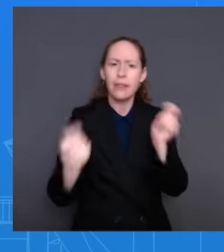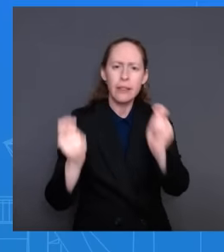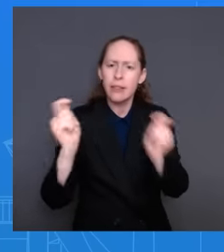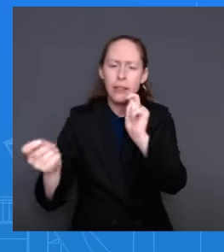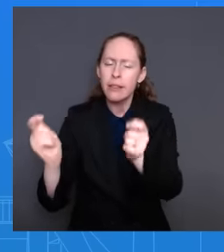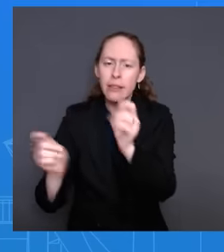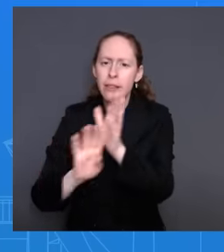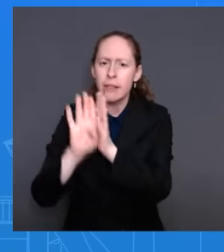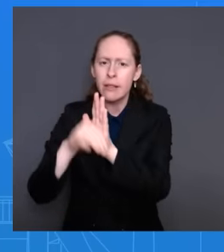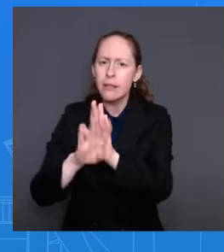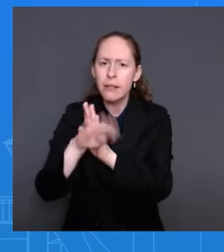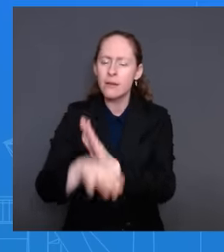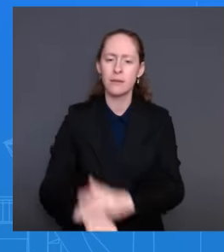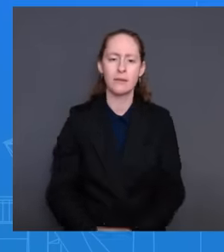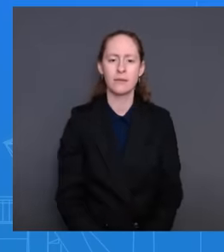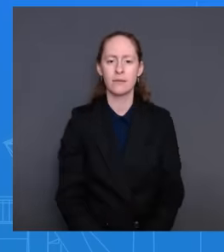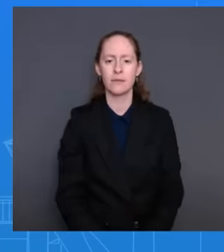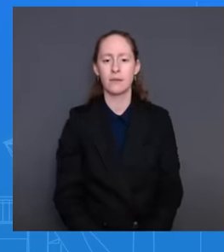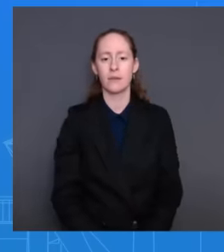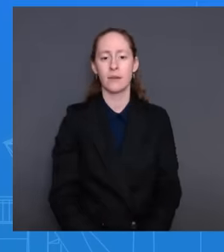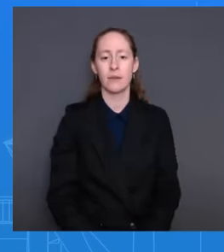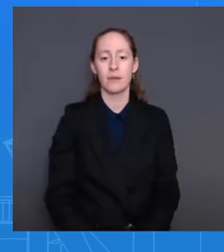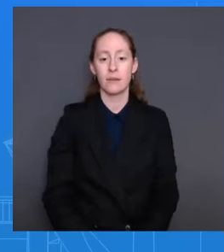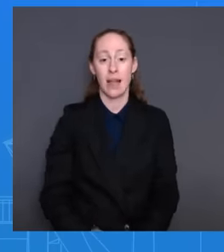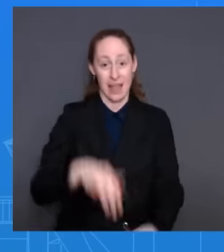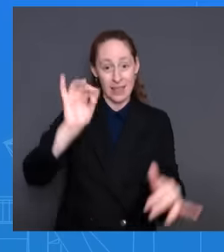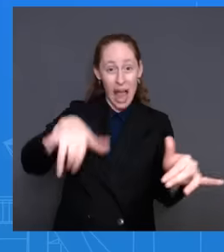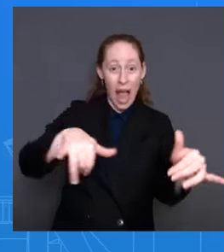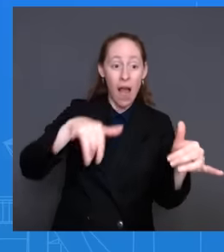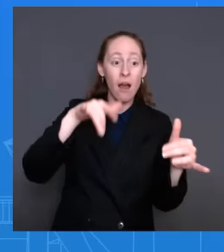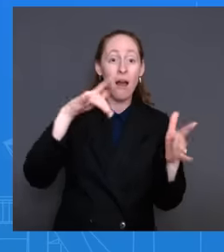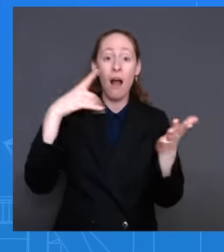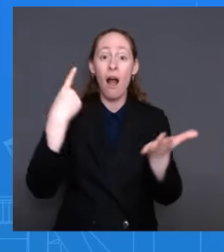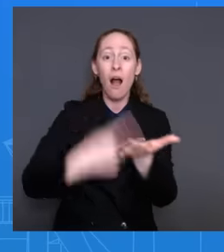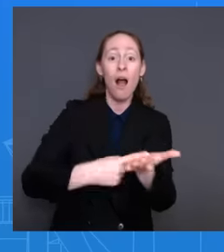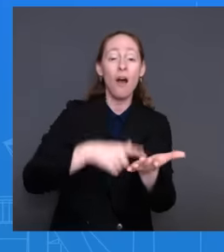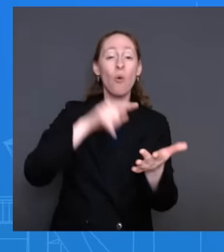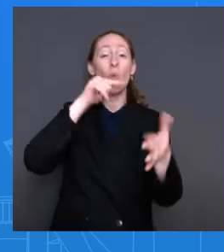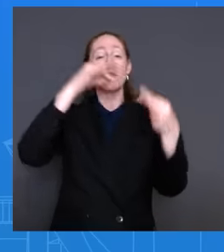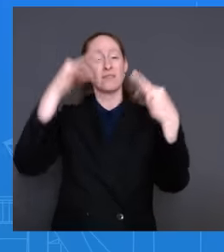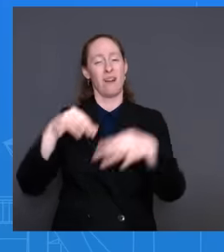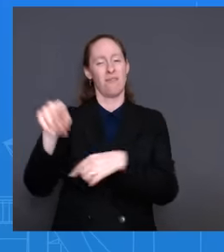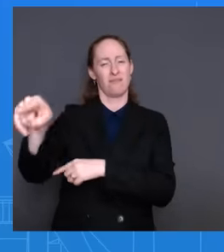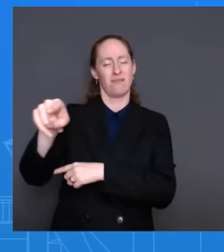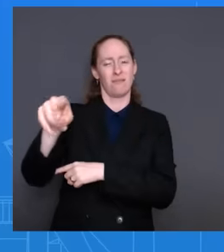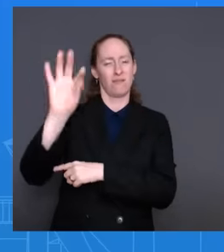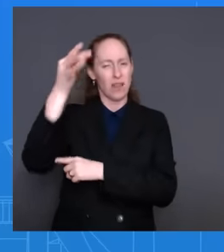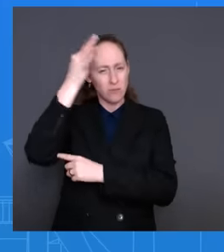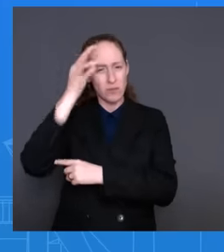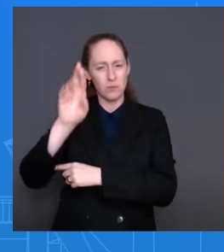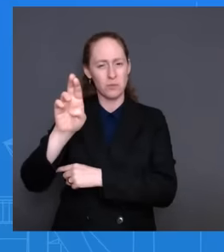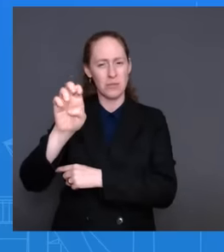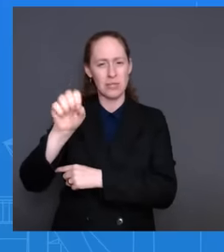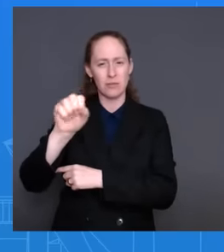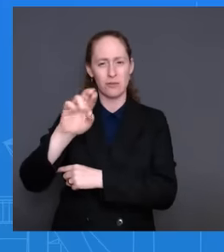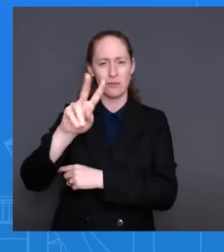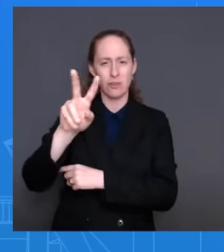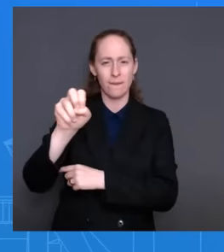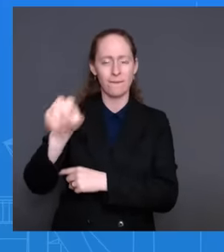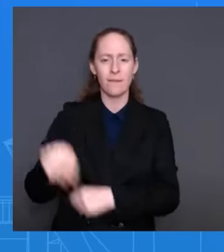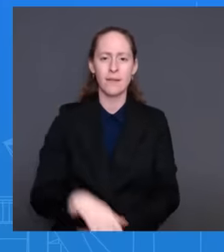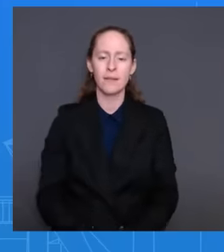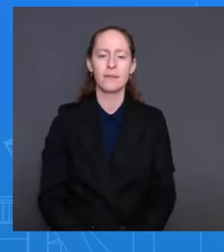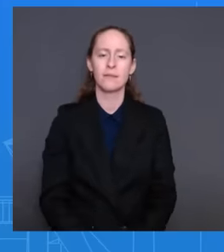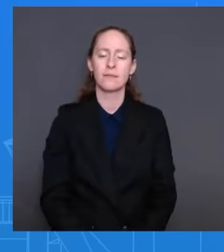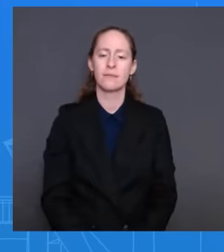Fed. Phil in the back, and then Kelly in the back. Thank you, sir. You noted that inflation remains the president's top priority. I'm wondering a